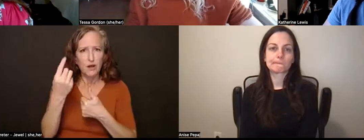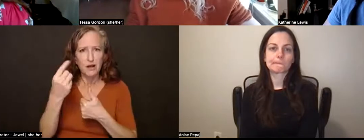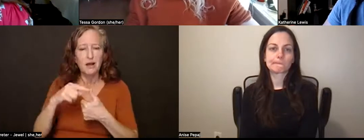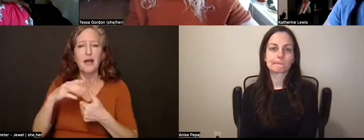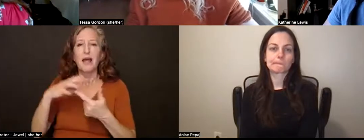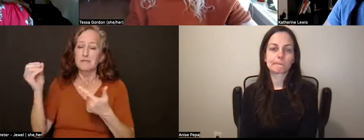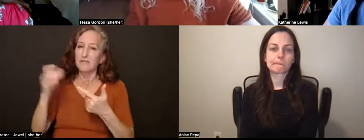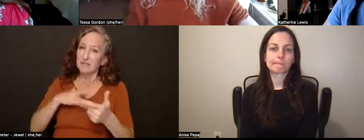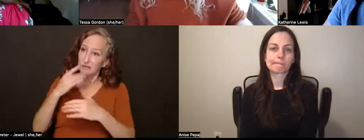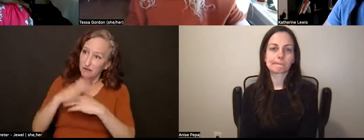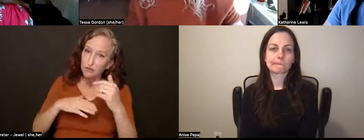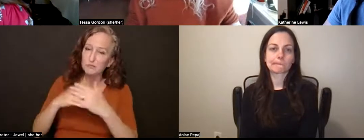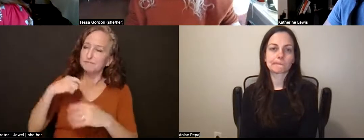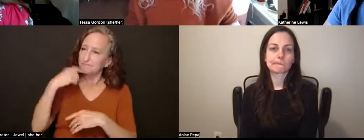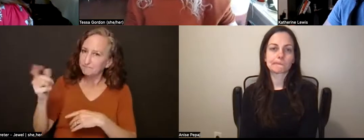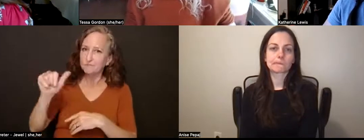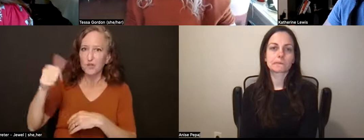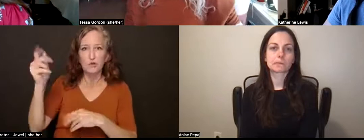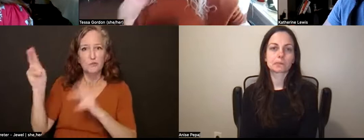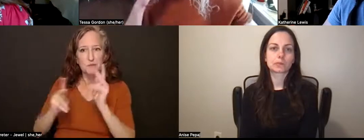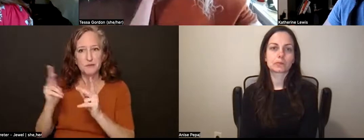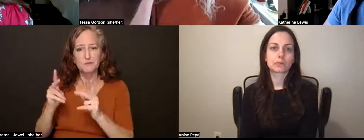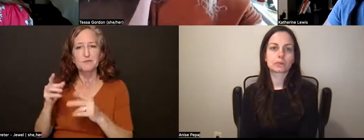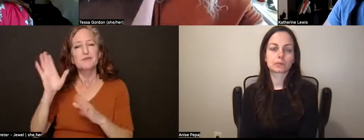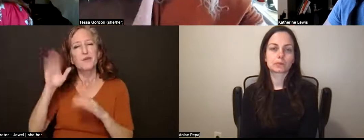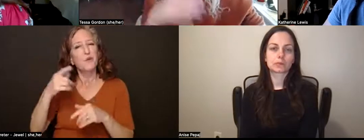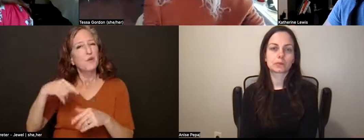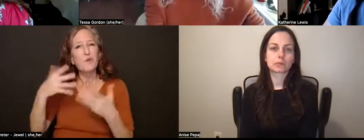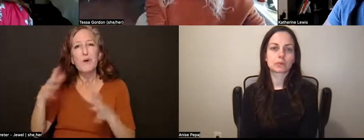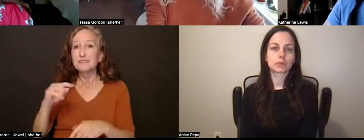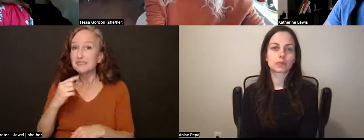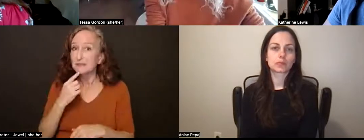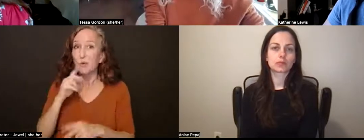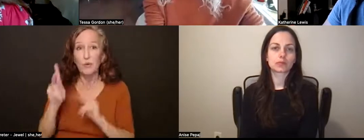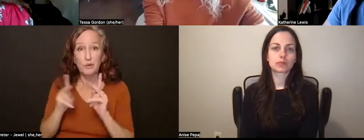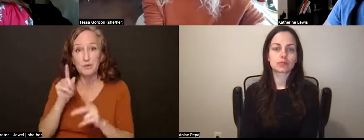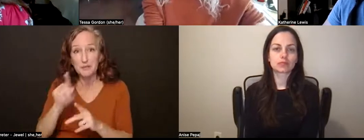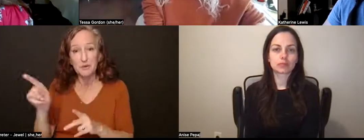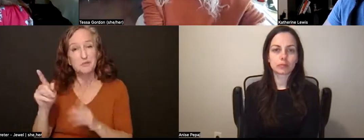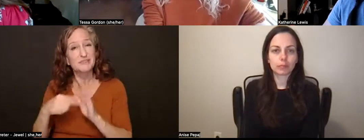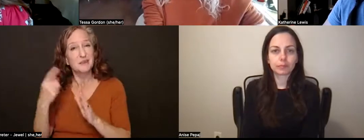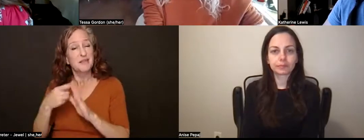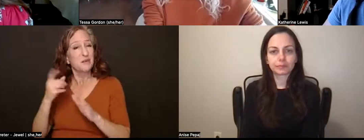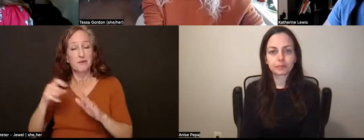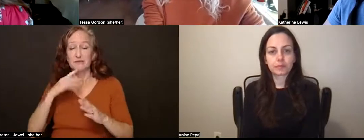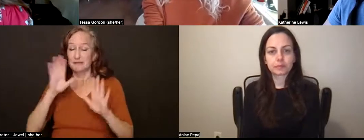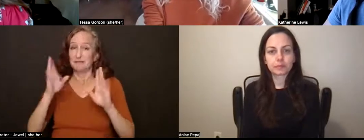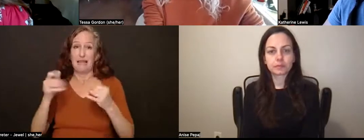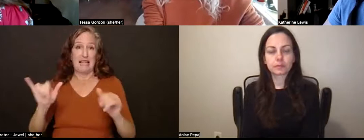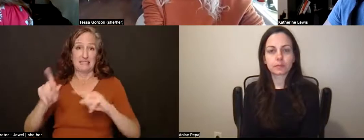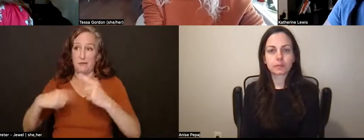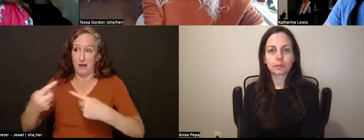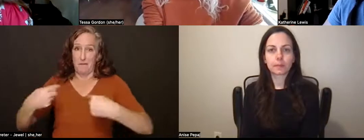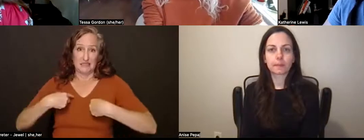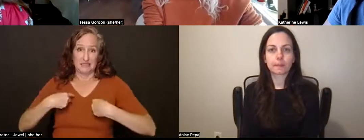then being able to tell other people. We don't want to disappoint people, but sometimes you got to get to the point where you just have to say, hey, it's about me, and that's